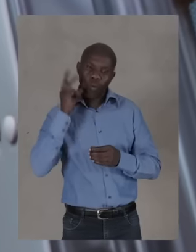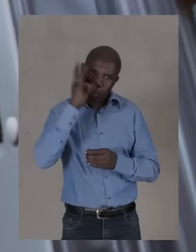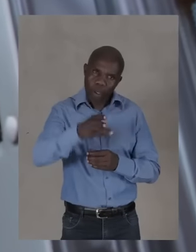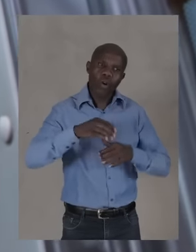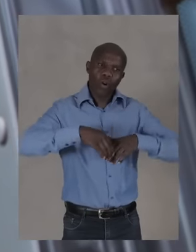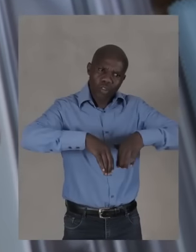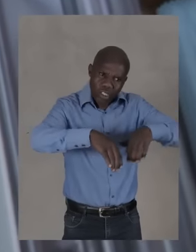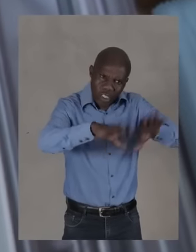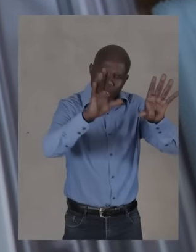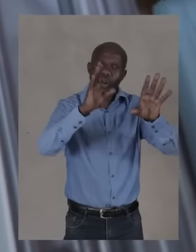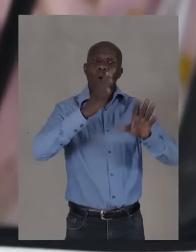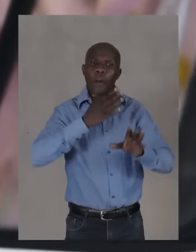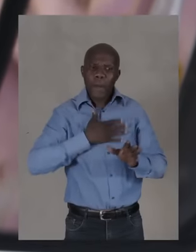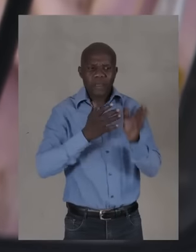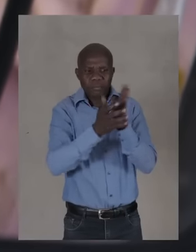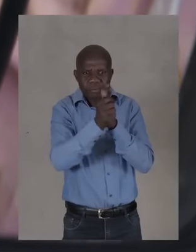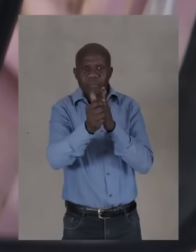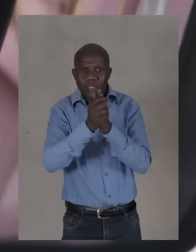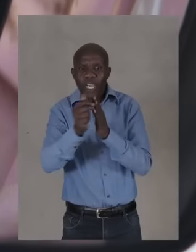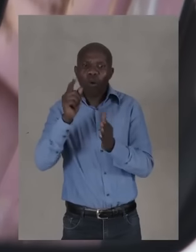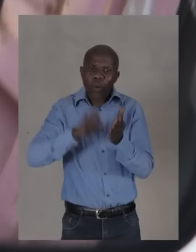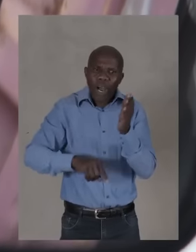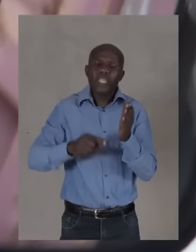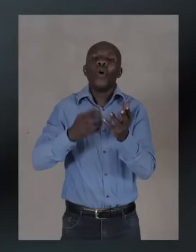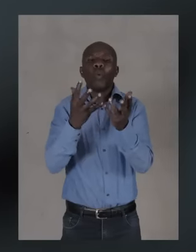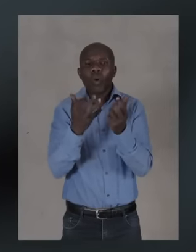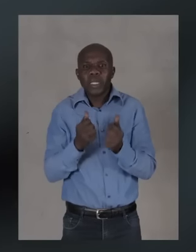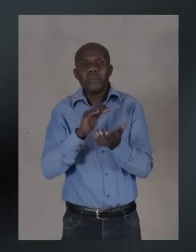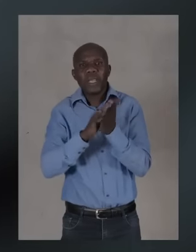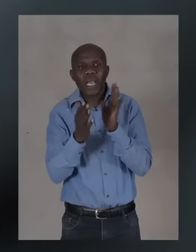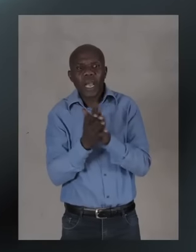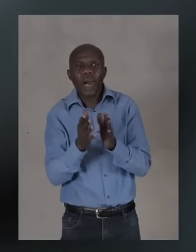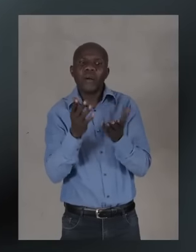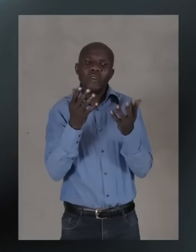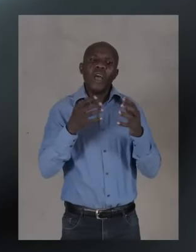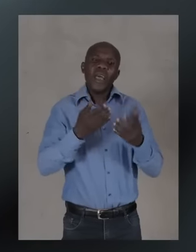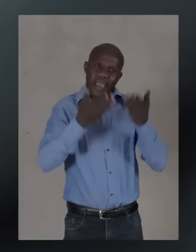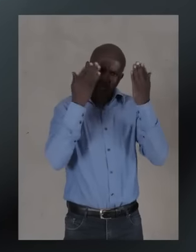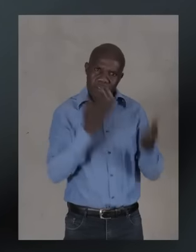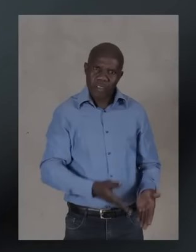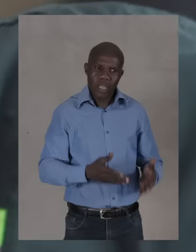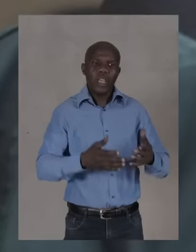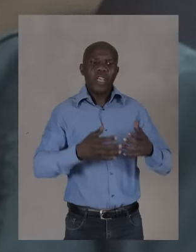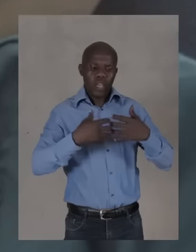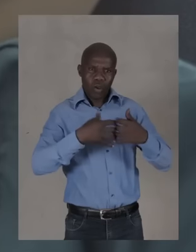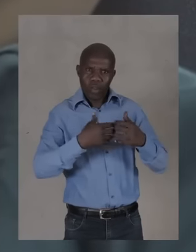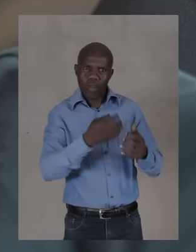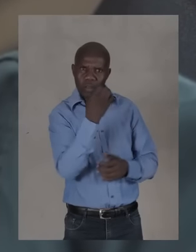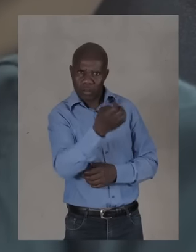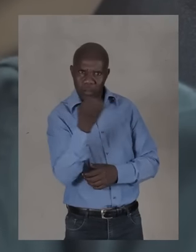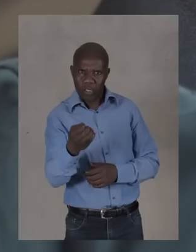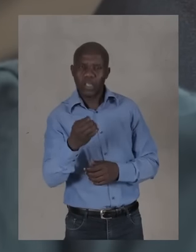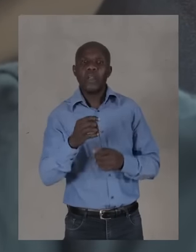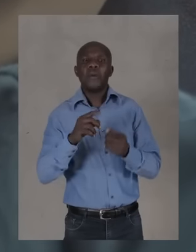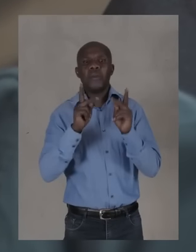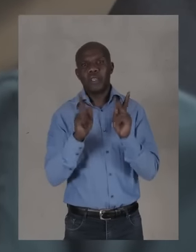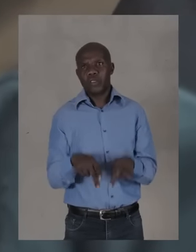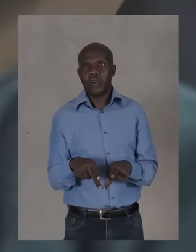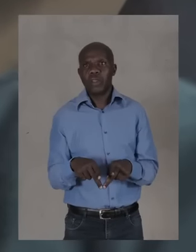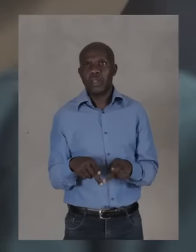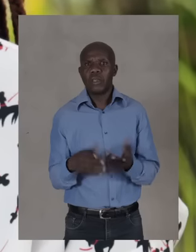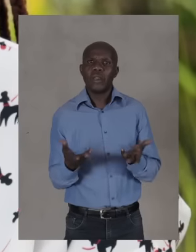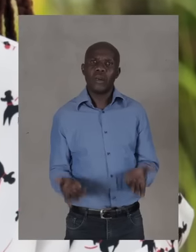will continue doing my career, which I've been dreaming of, to become a heavy equipment engineer. You just